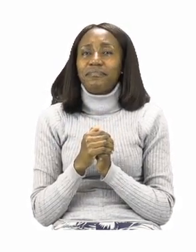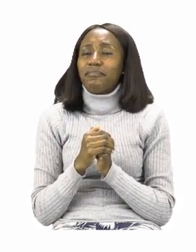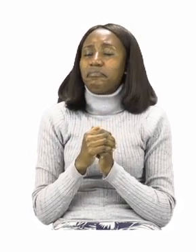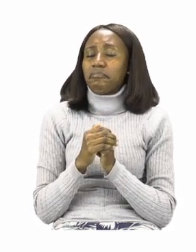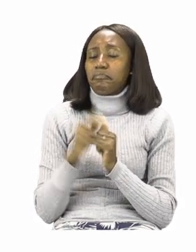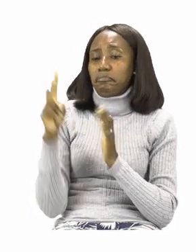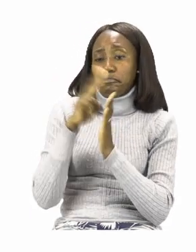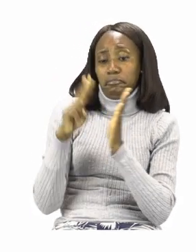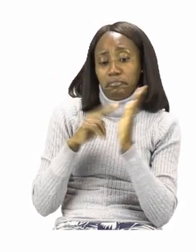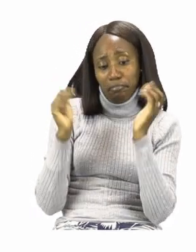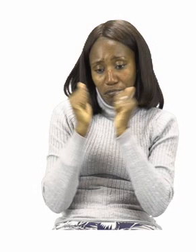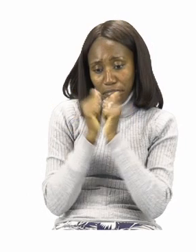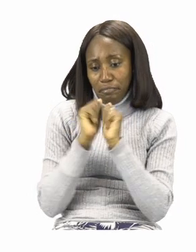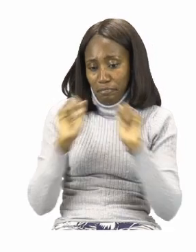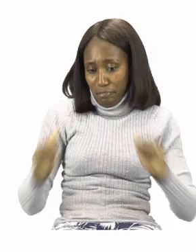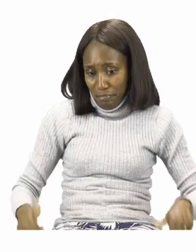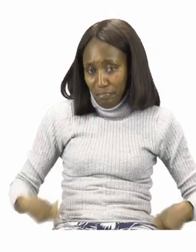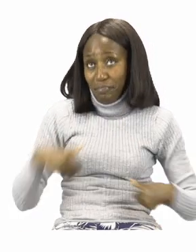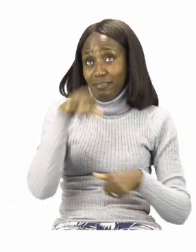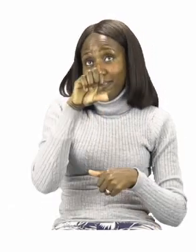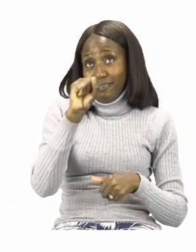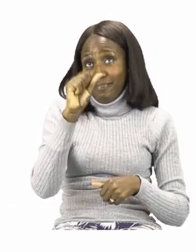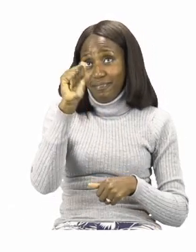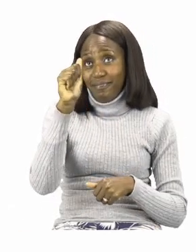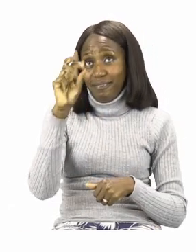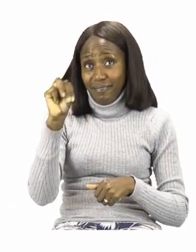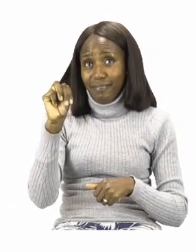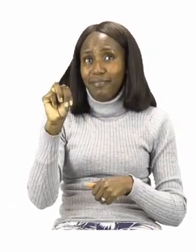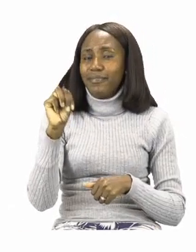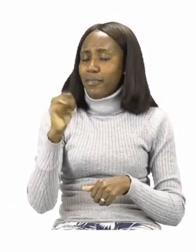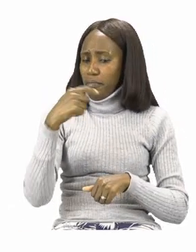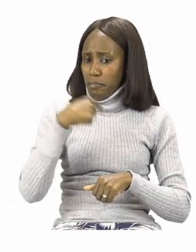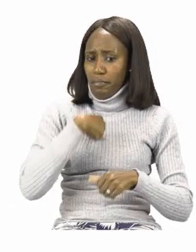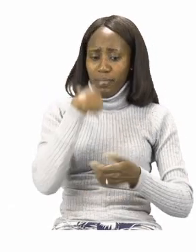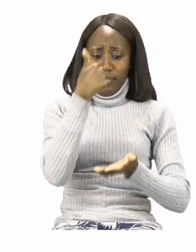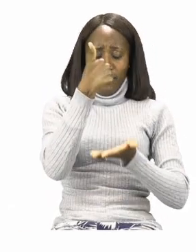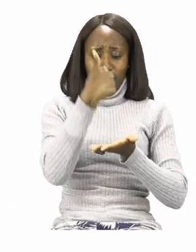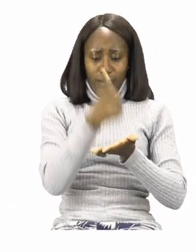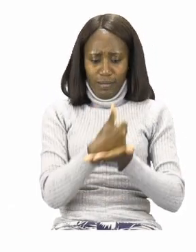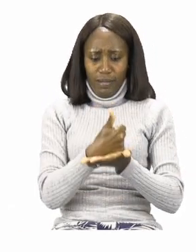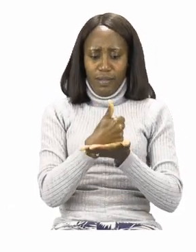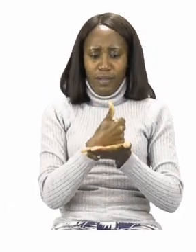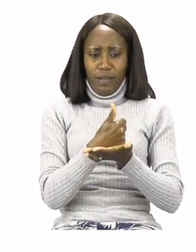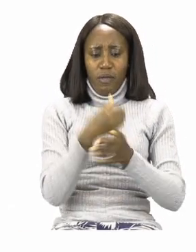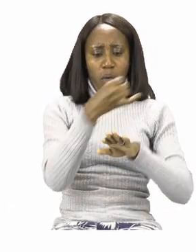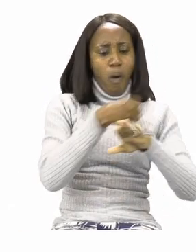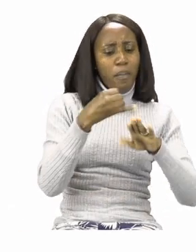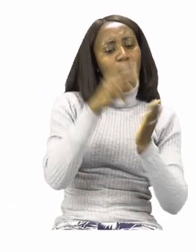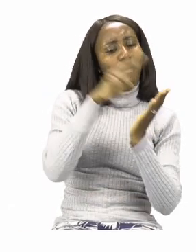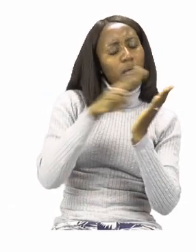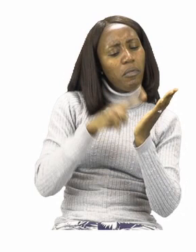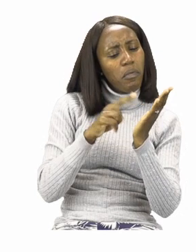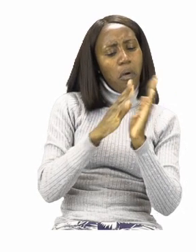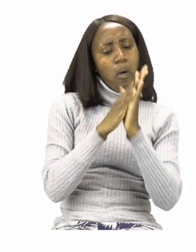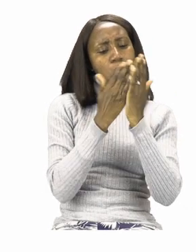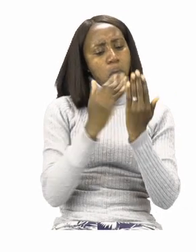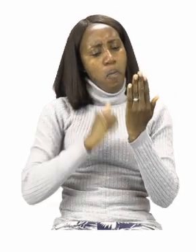Reading with Sam. I sit in the reading corner and read my